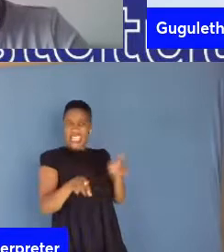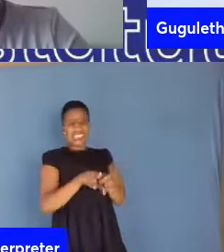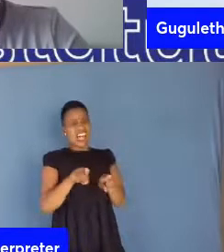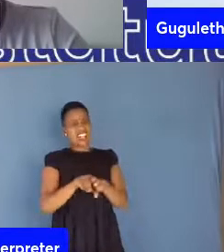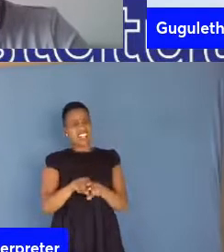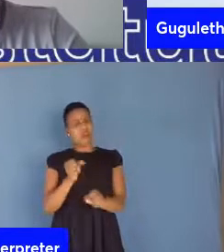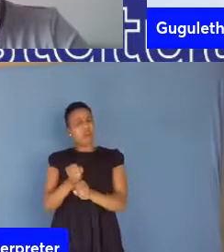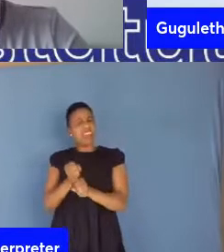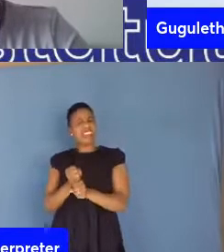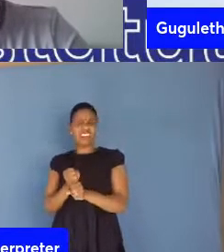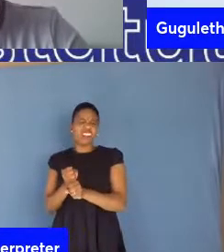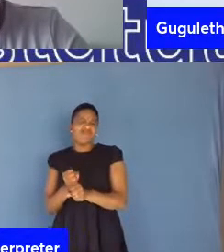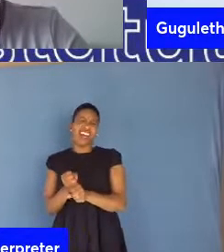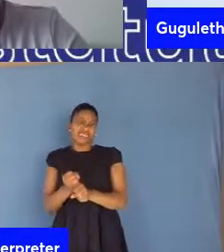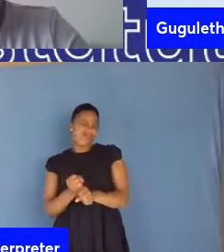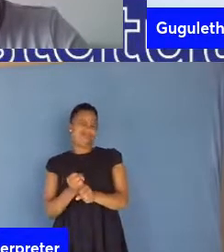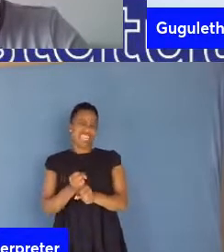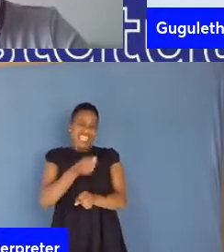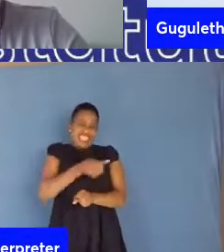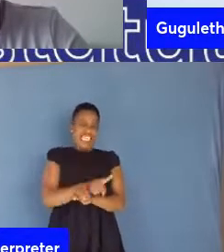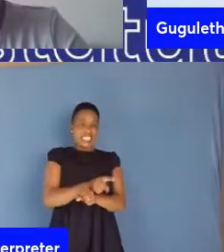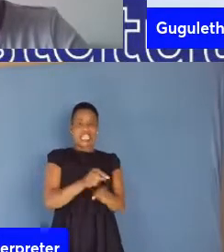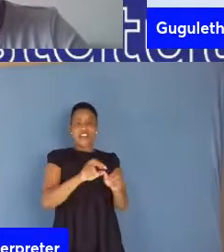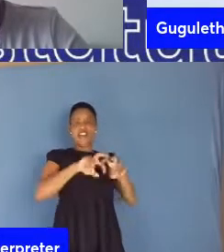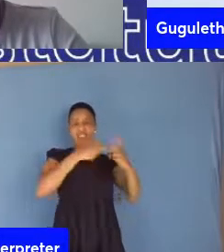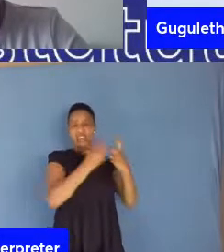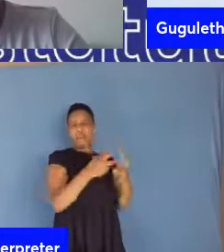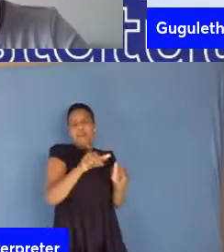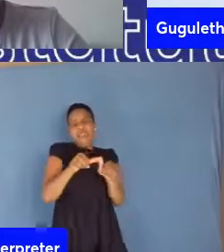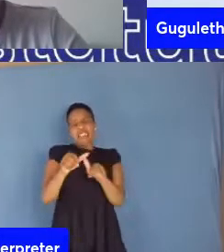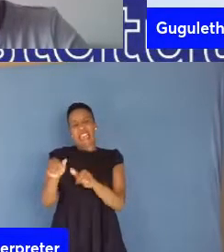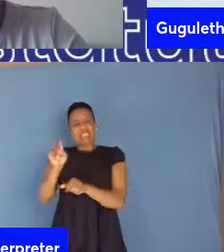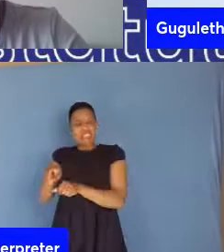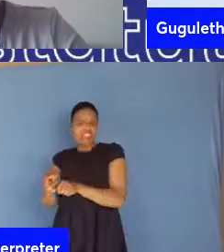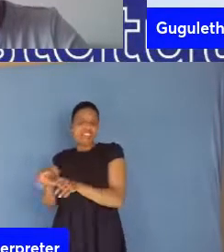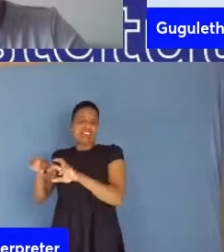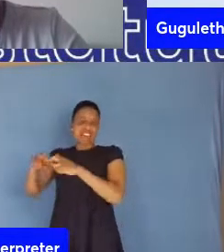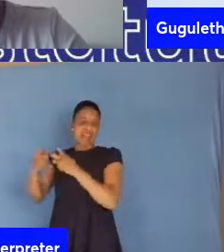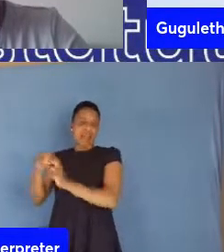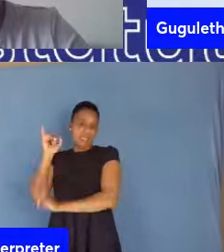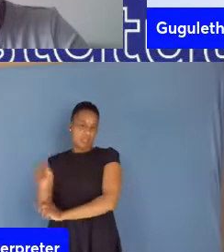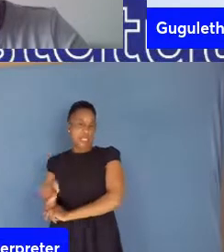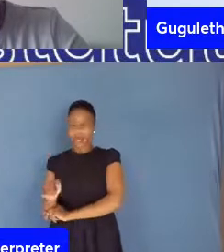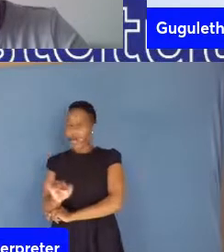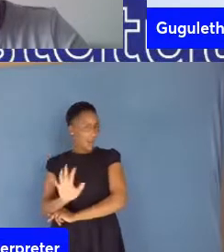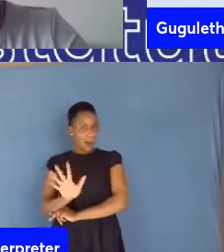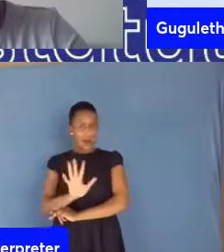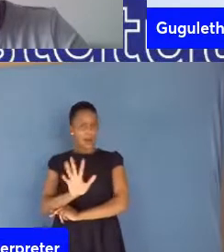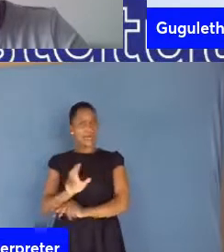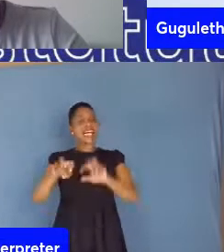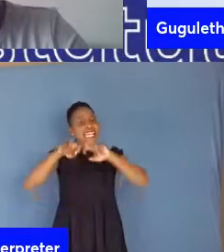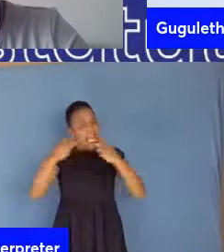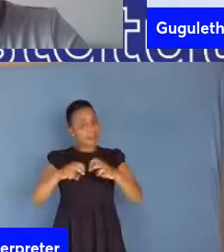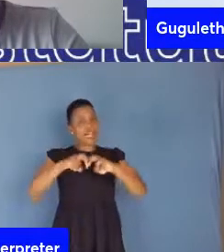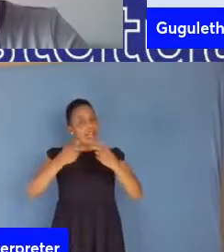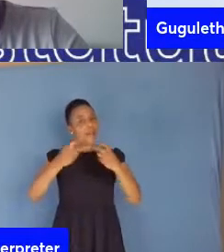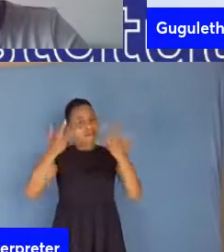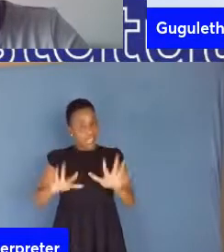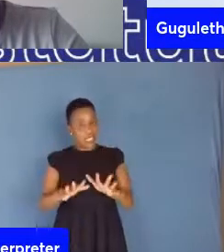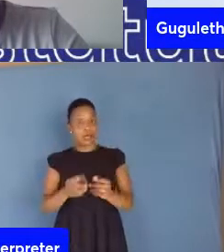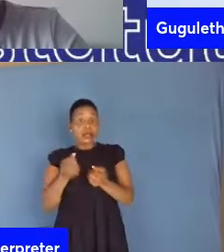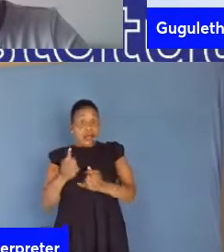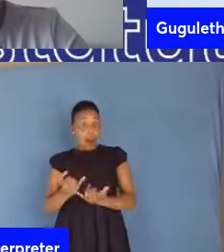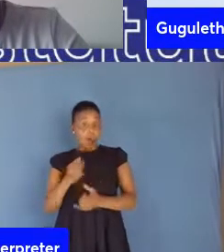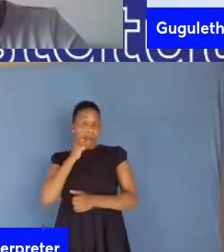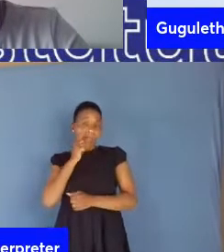better kind of a rape, so to speak. I mean, rape is rape. You know what I mean? So the minute you start to like preamble it and say